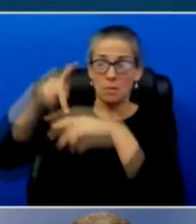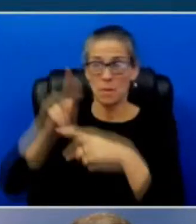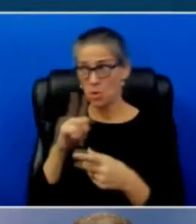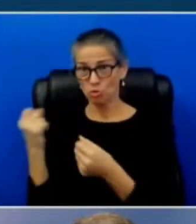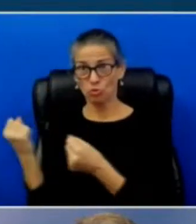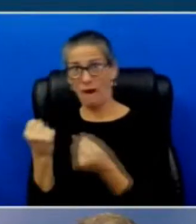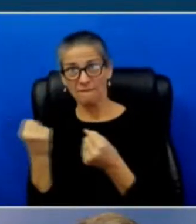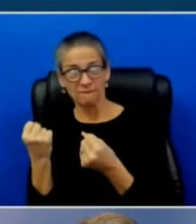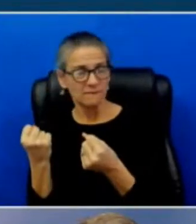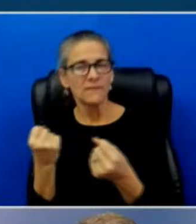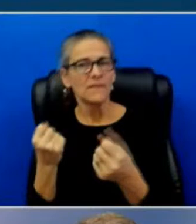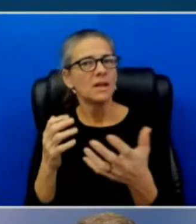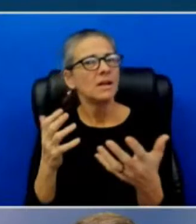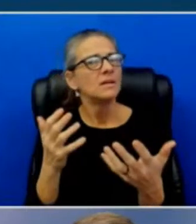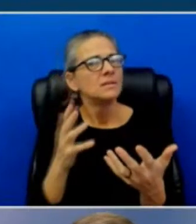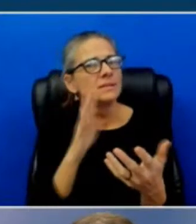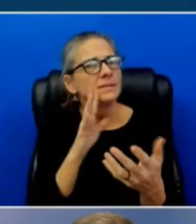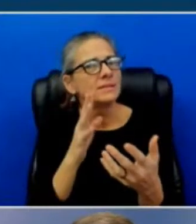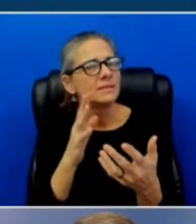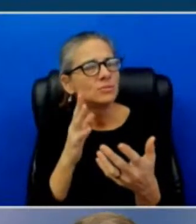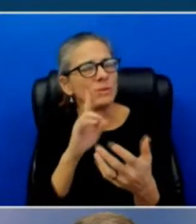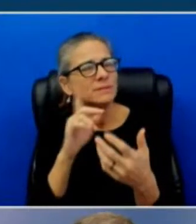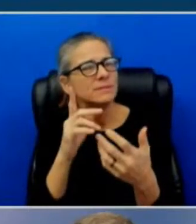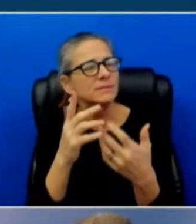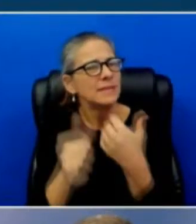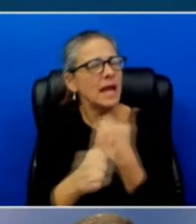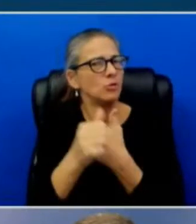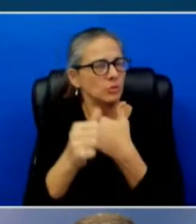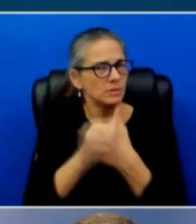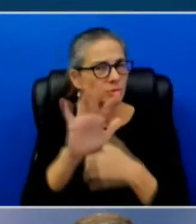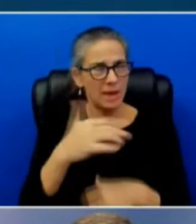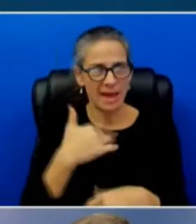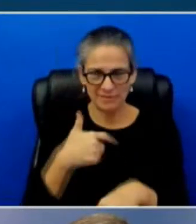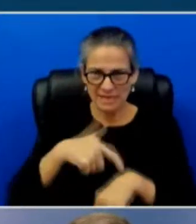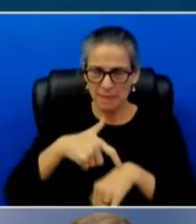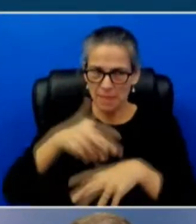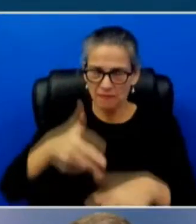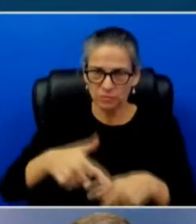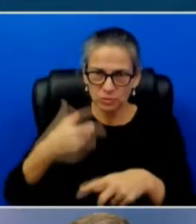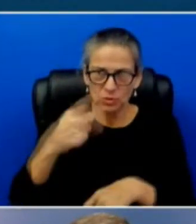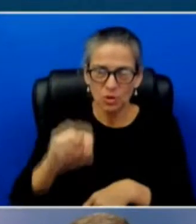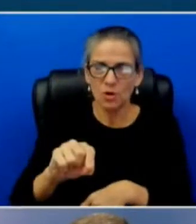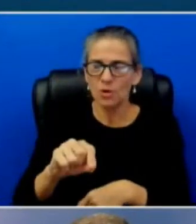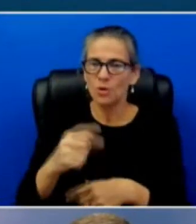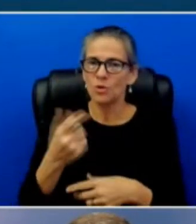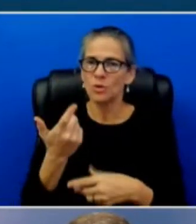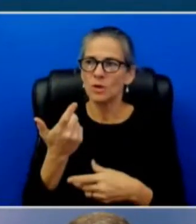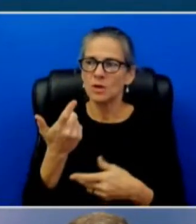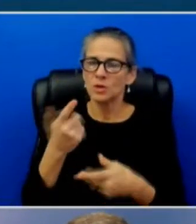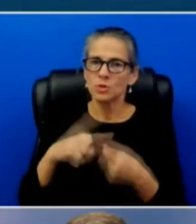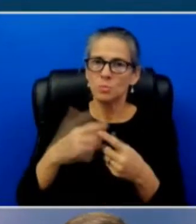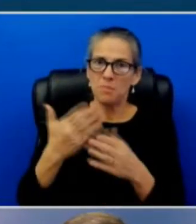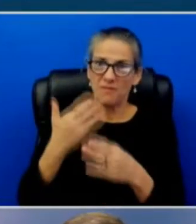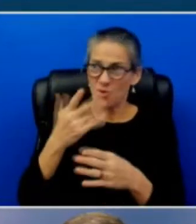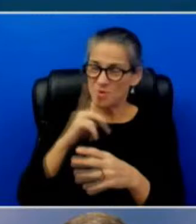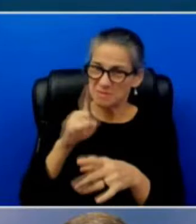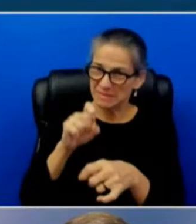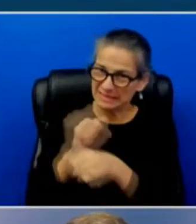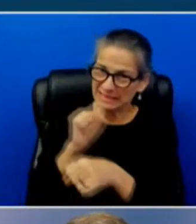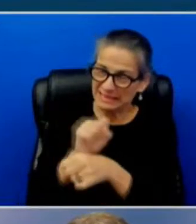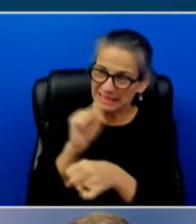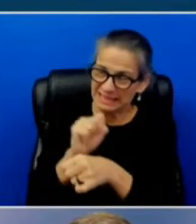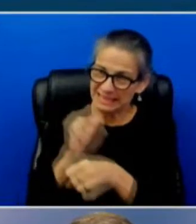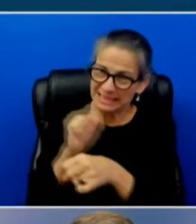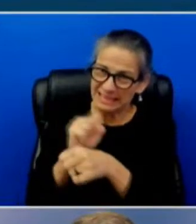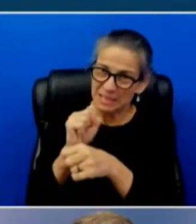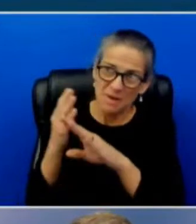can before it gets really cold. Obviously, the utility companies are continuing and will continue to work past today, but we